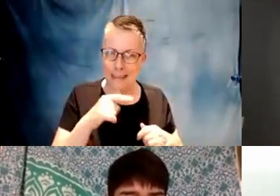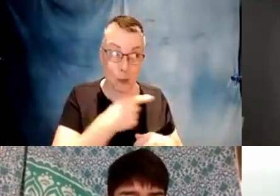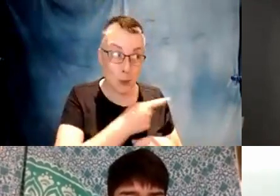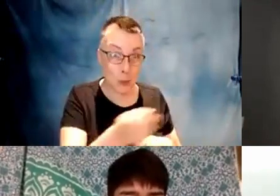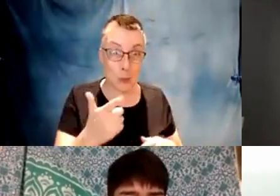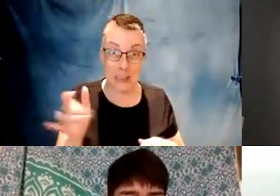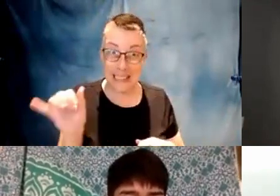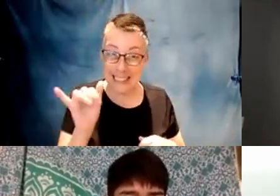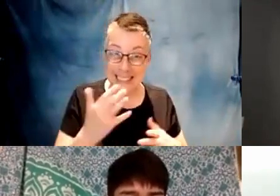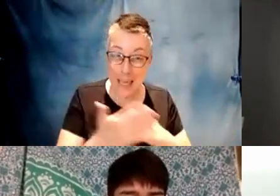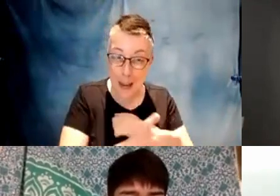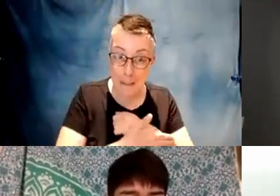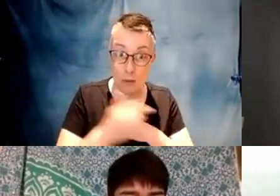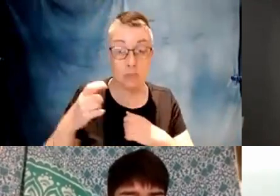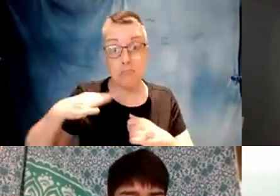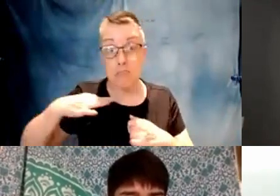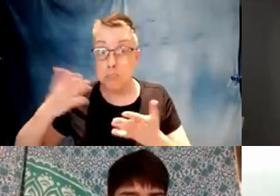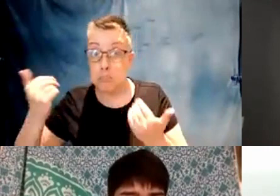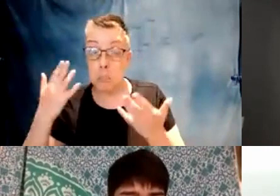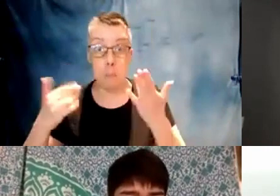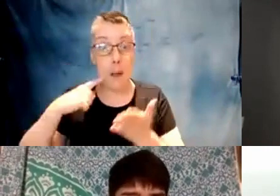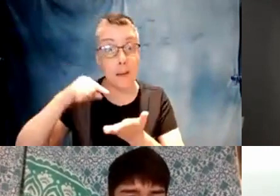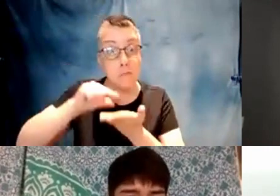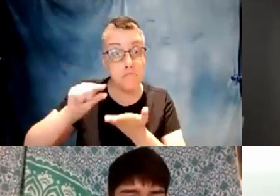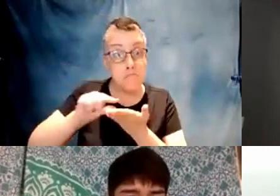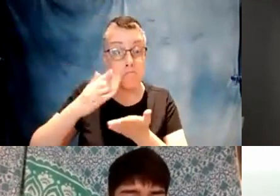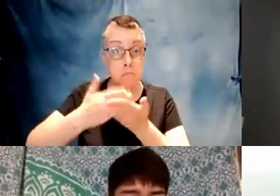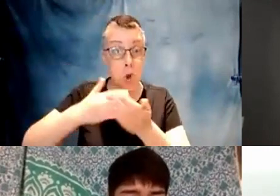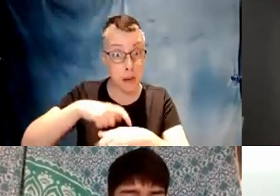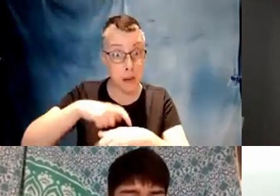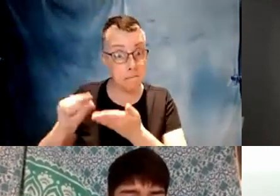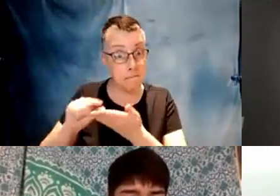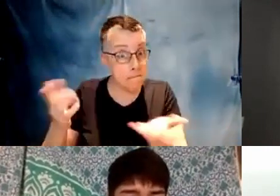generation on a volunteer basis or even on a part-time basis?